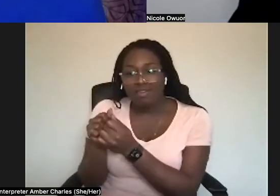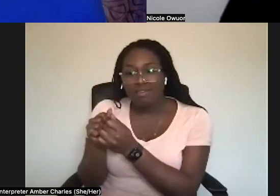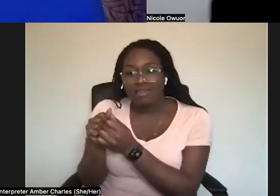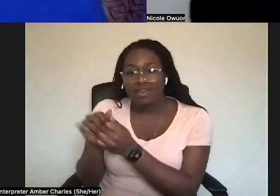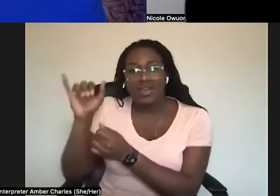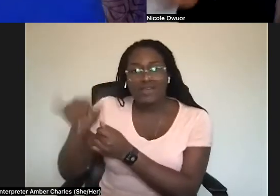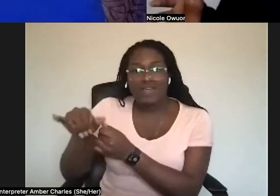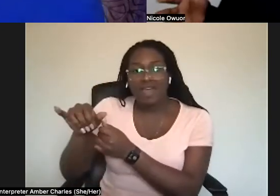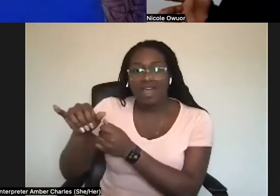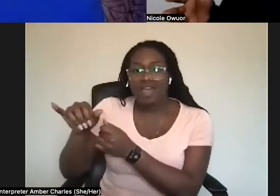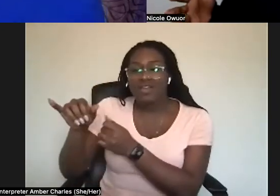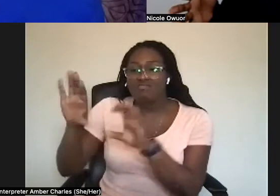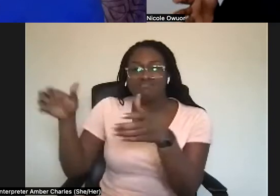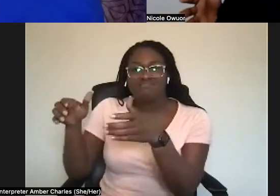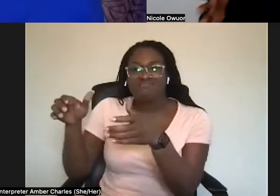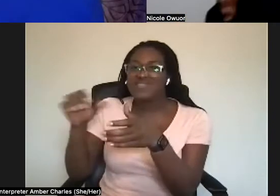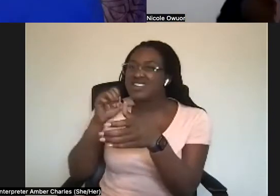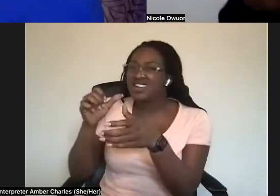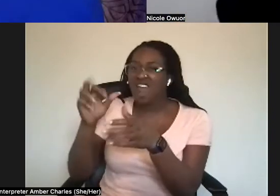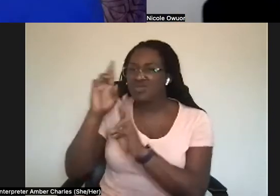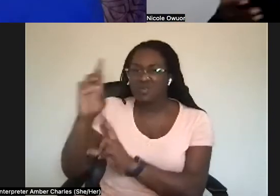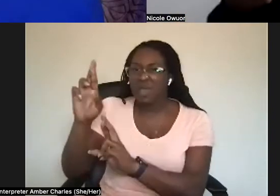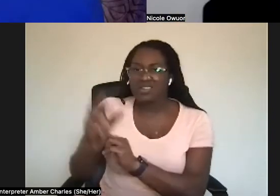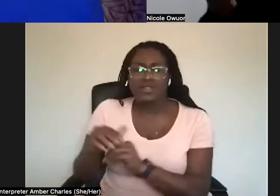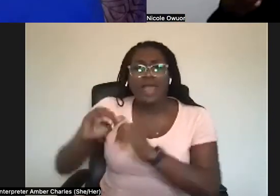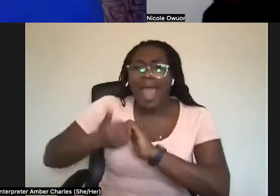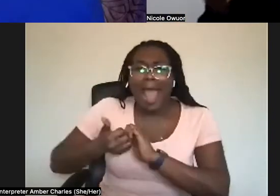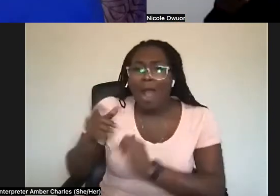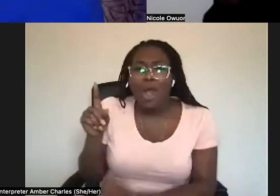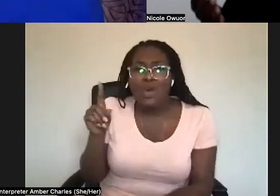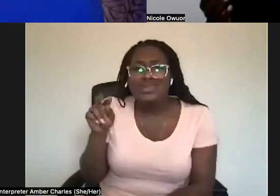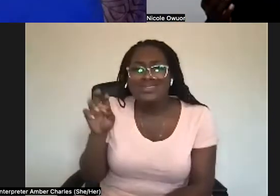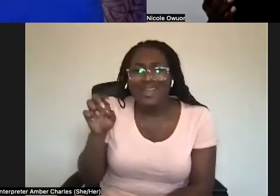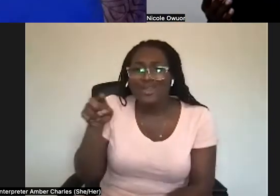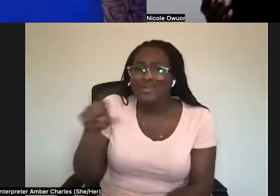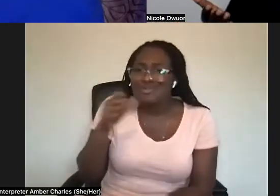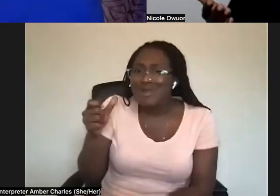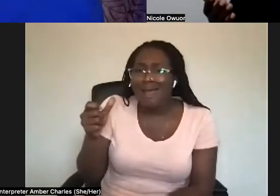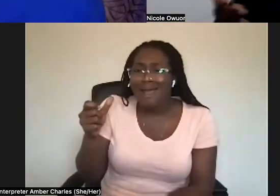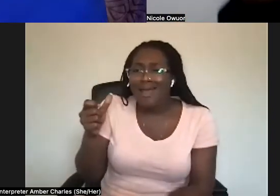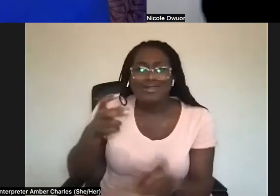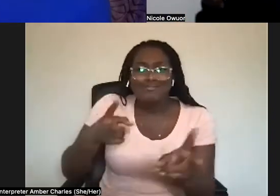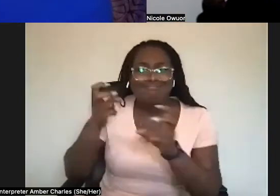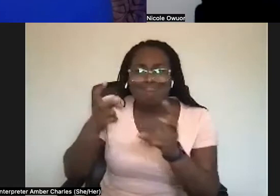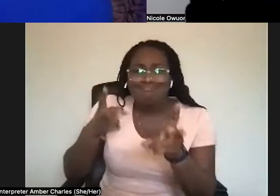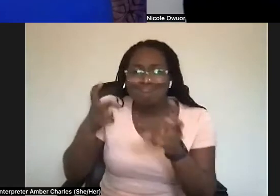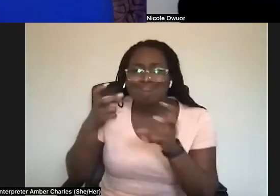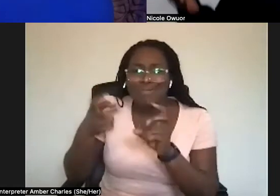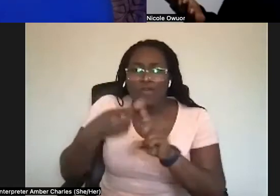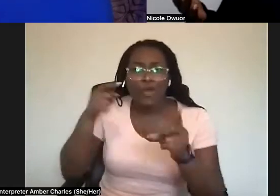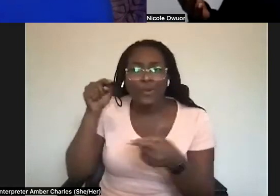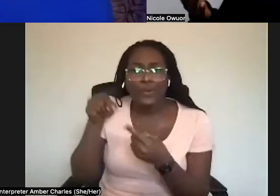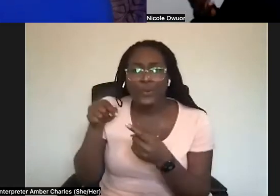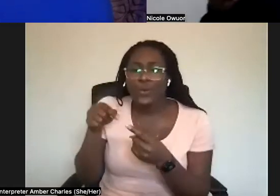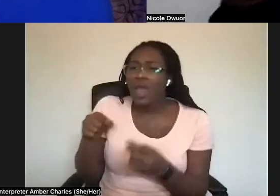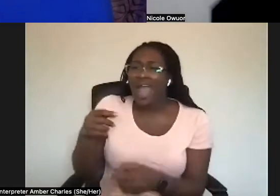characterization of disrespect. Because it's like, how dare you not let us extract from you anymore? How dare you give